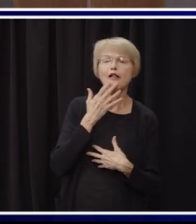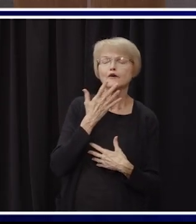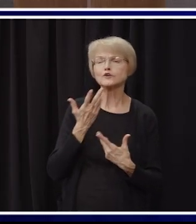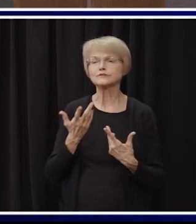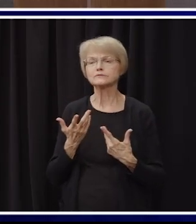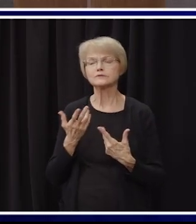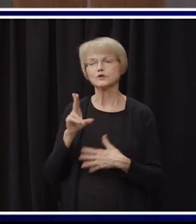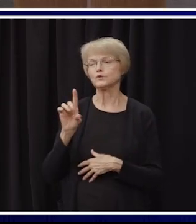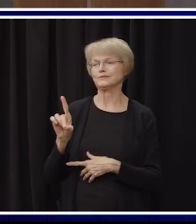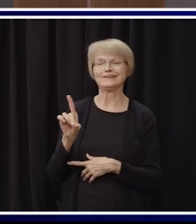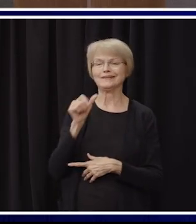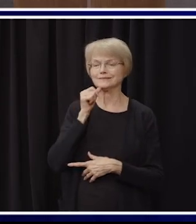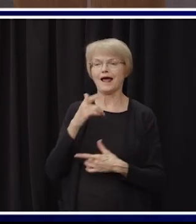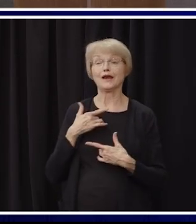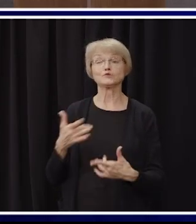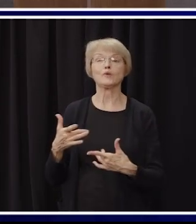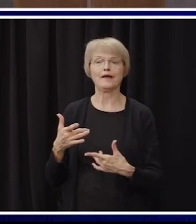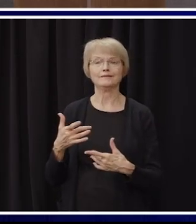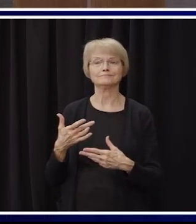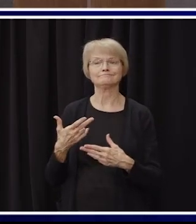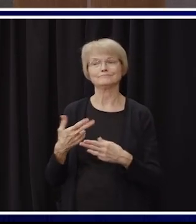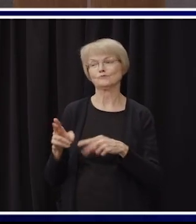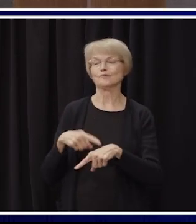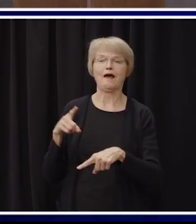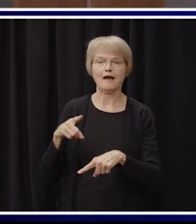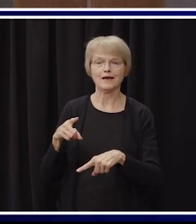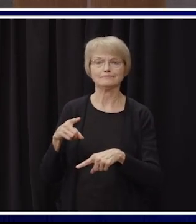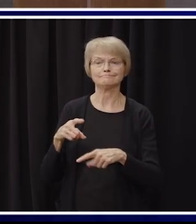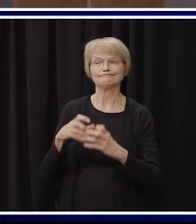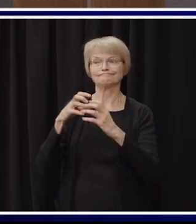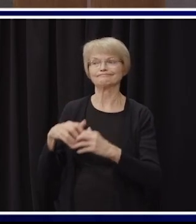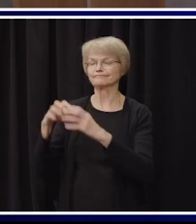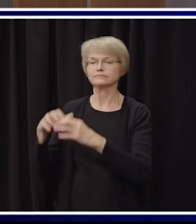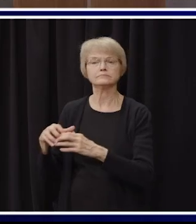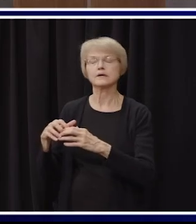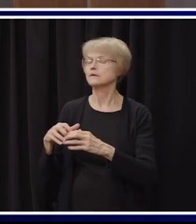universal design is not a trend. That's our future.